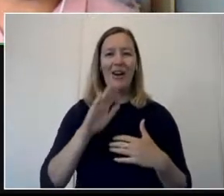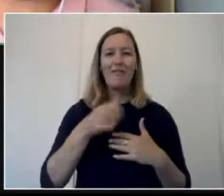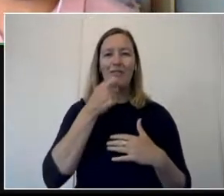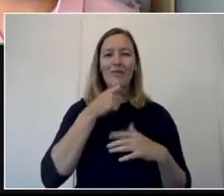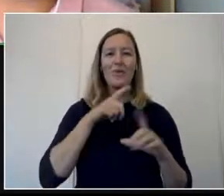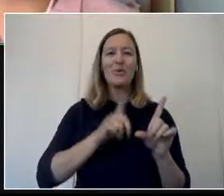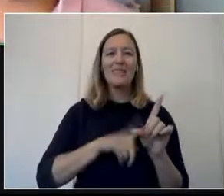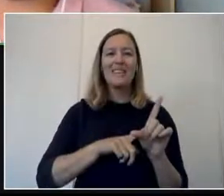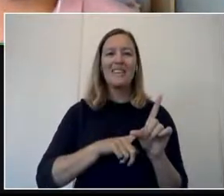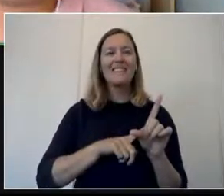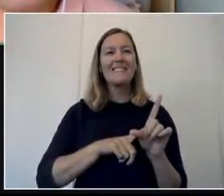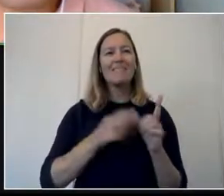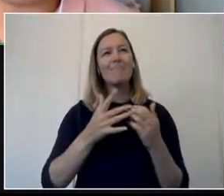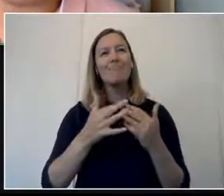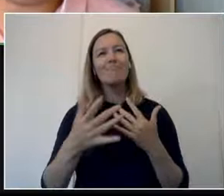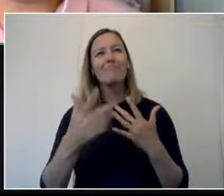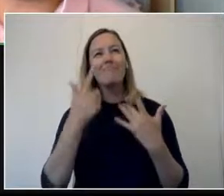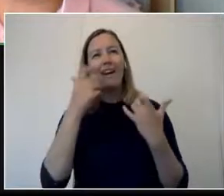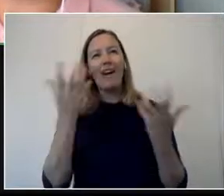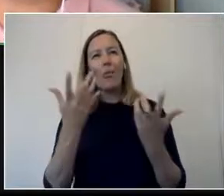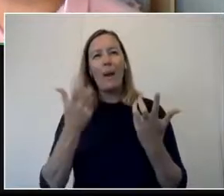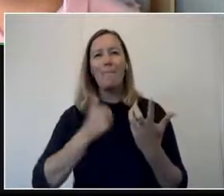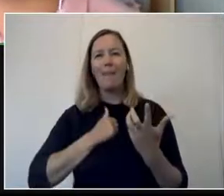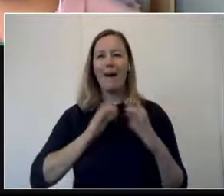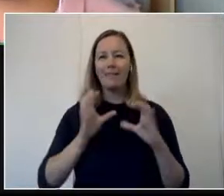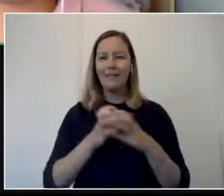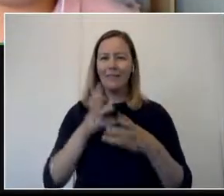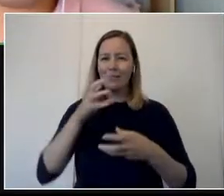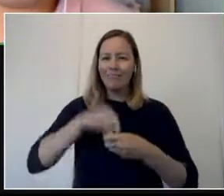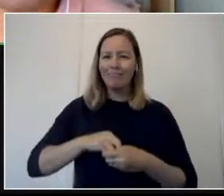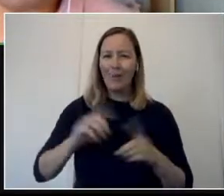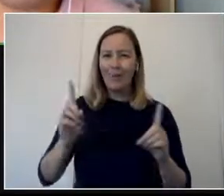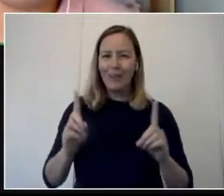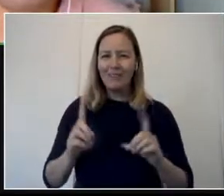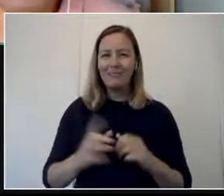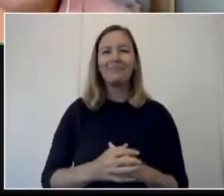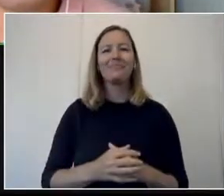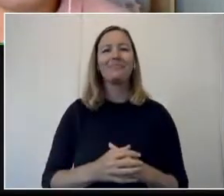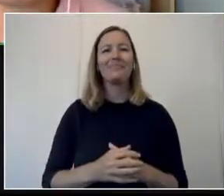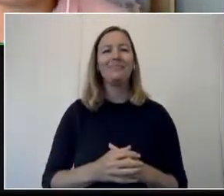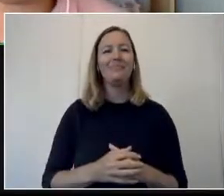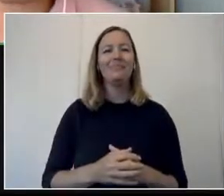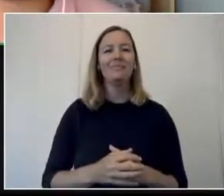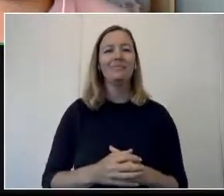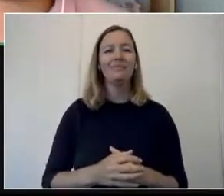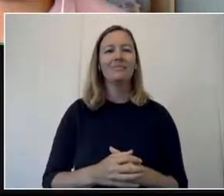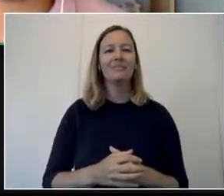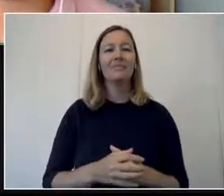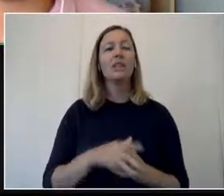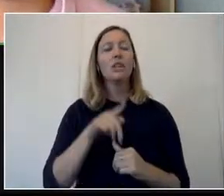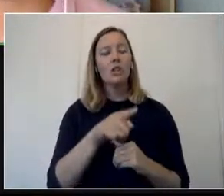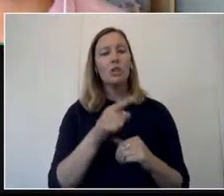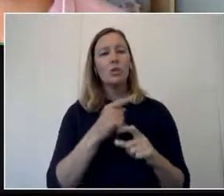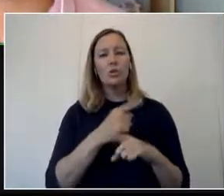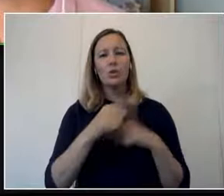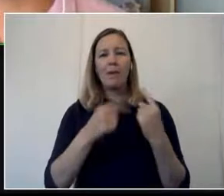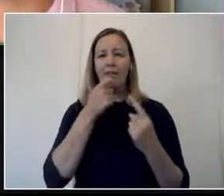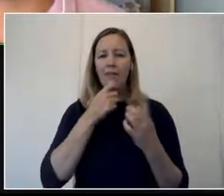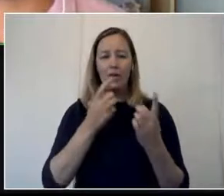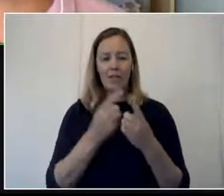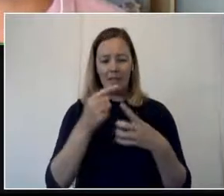guess, where mine might land. I just really wanted to pick on a few things that you mentioned. I think one of the